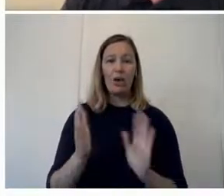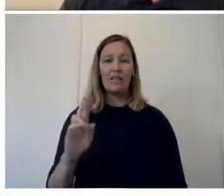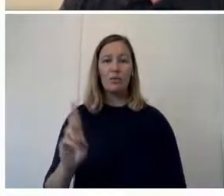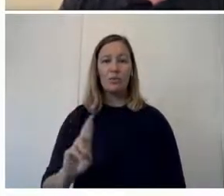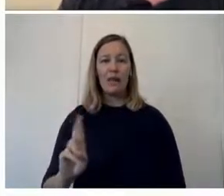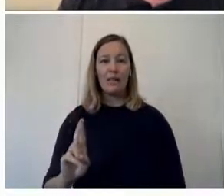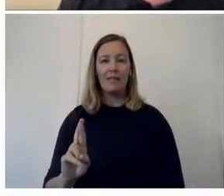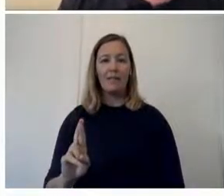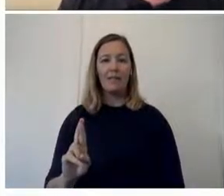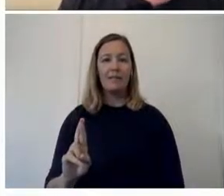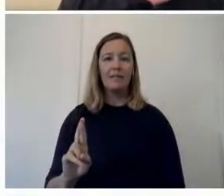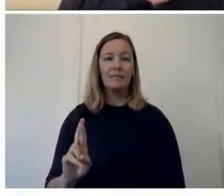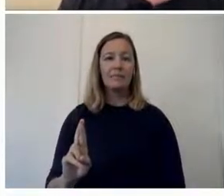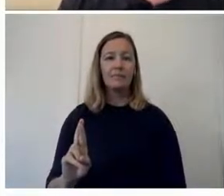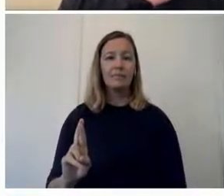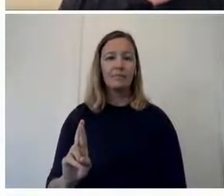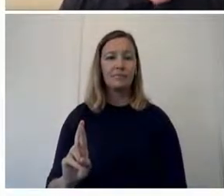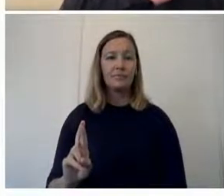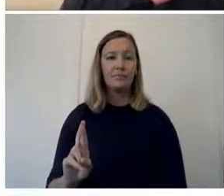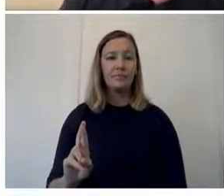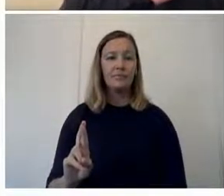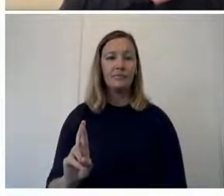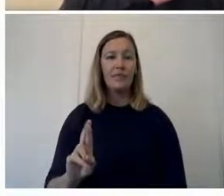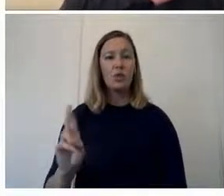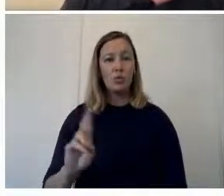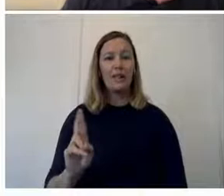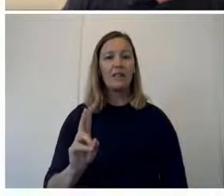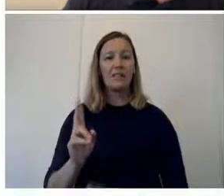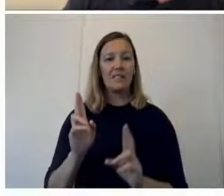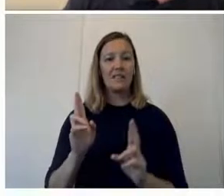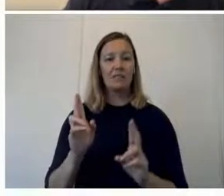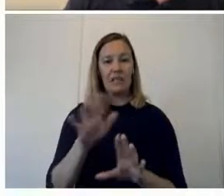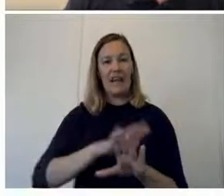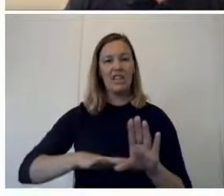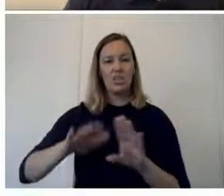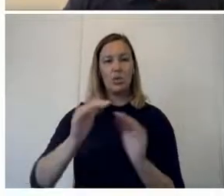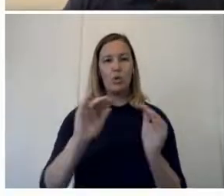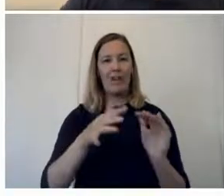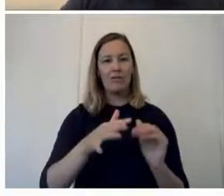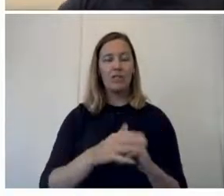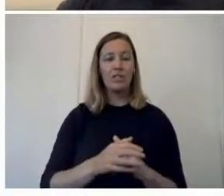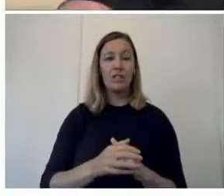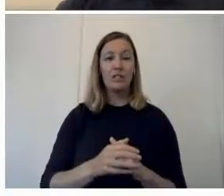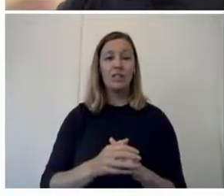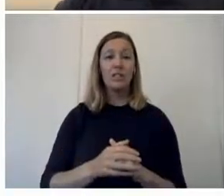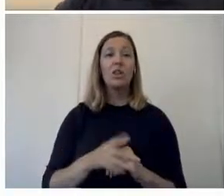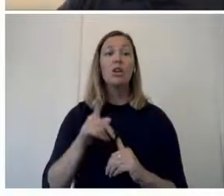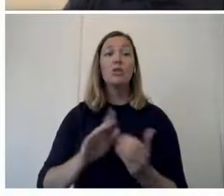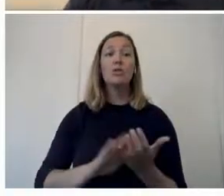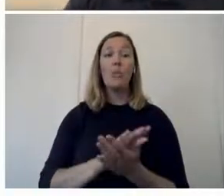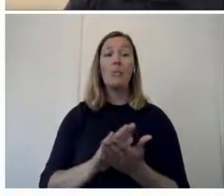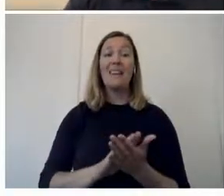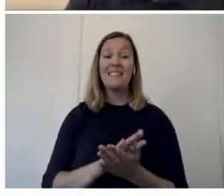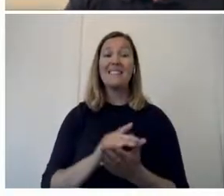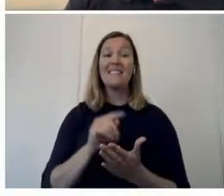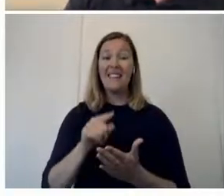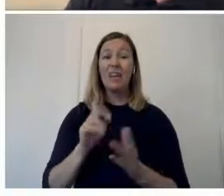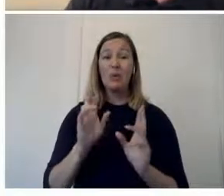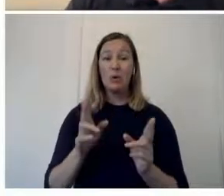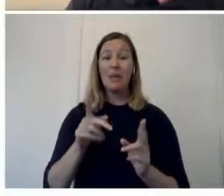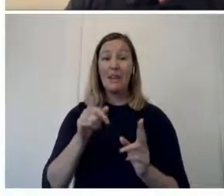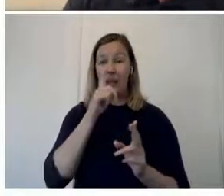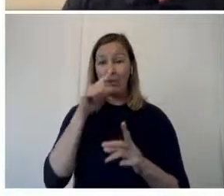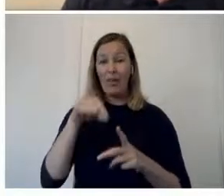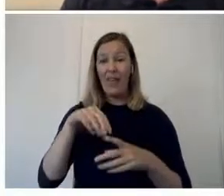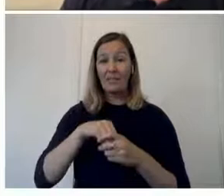average. That is, interestingly, usually a sign of people being super busy.